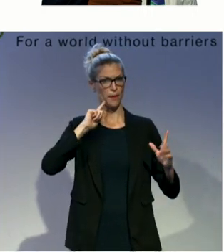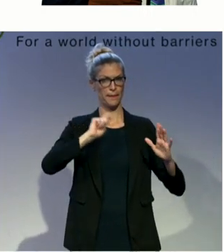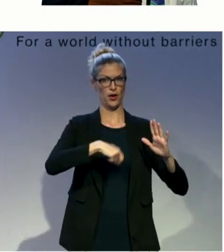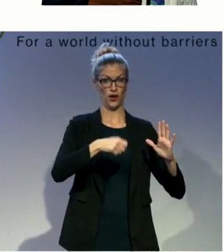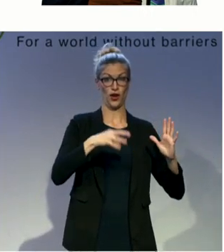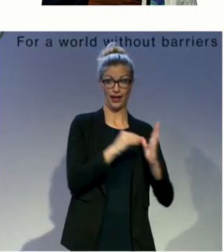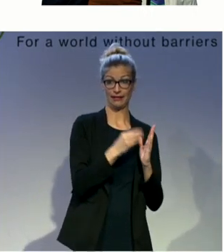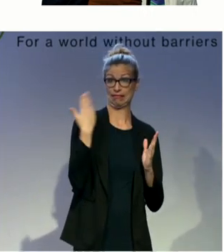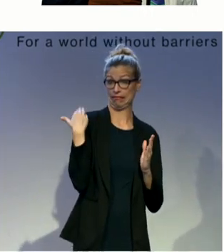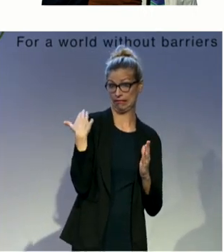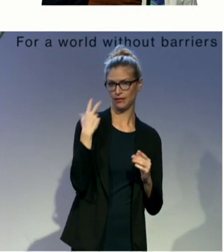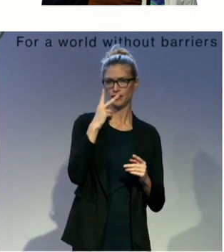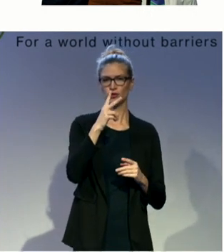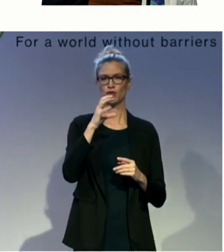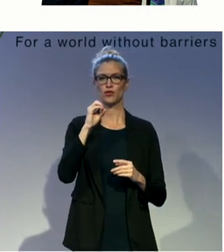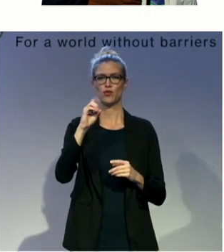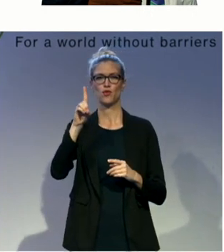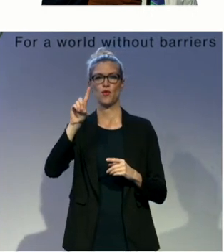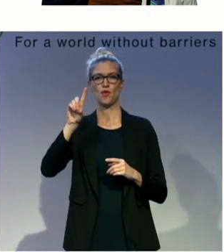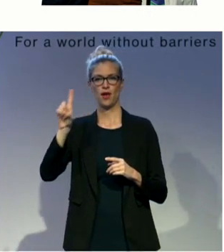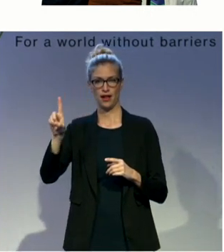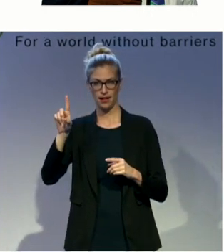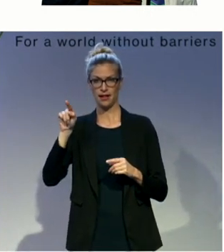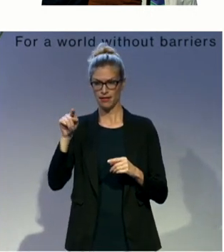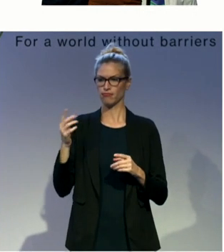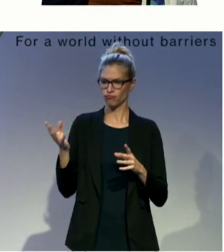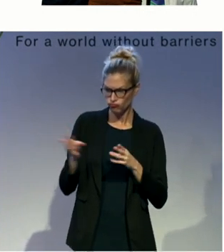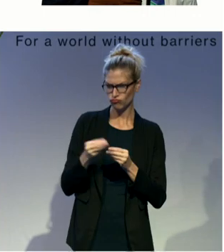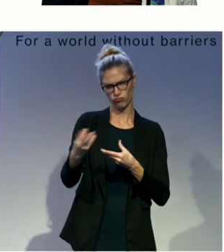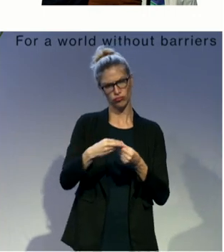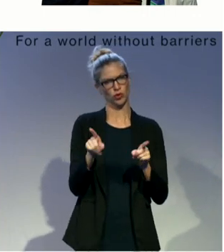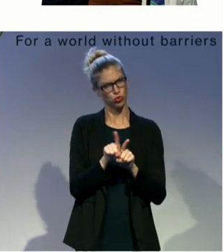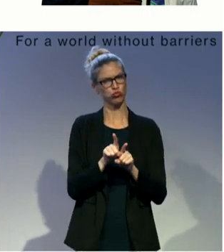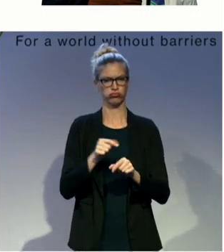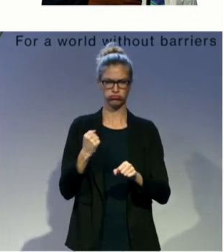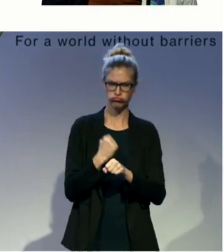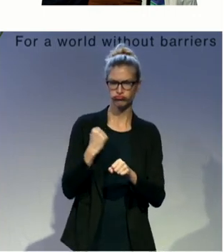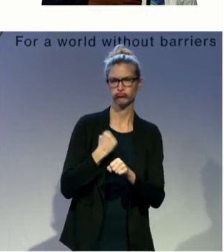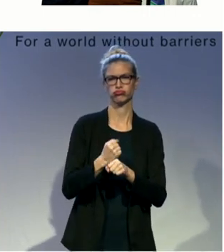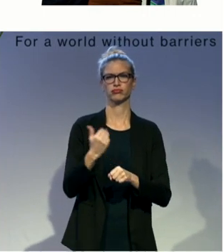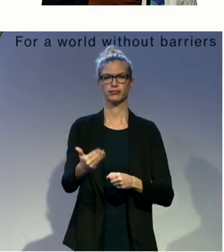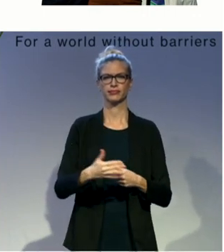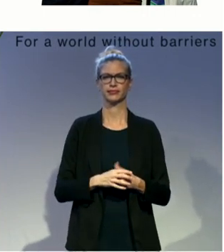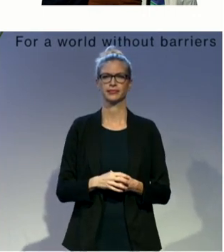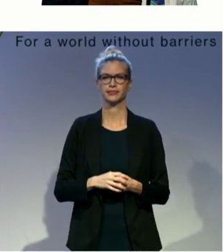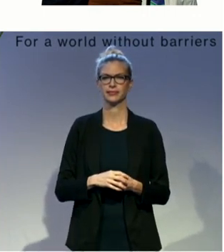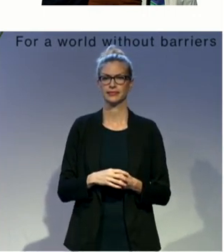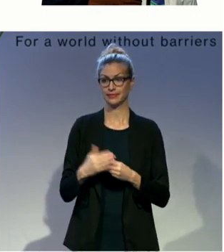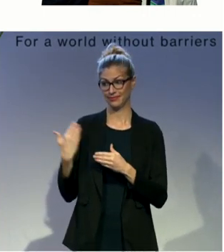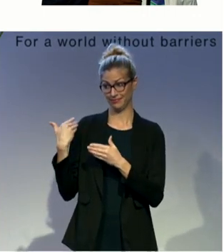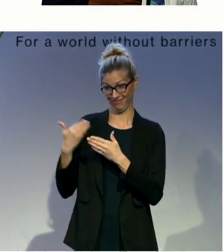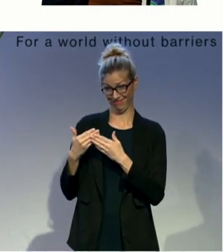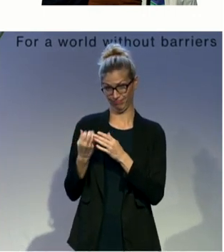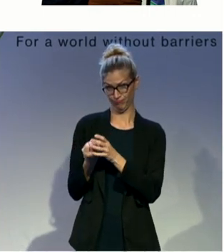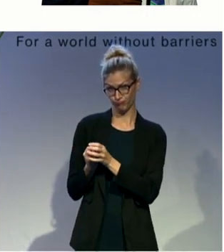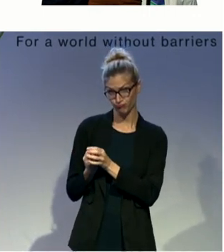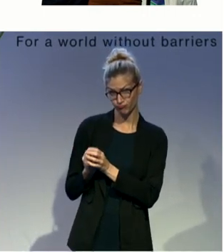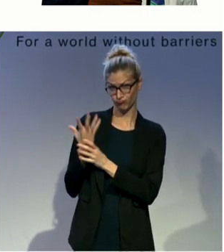matches and the or talking with politicians and journalists